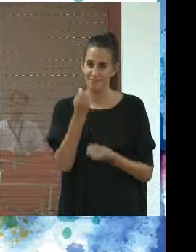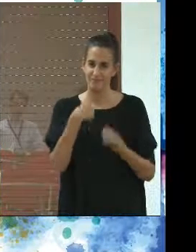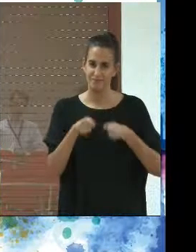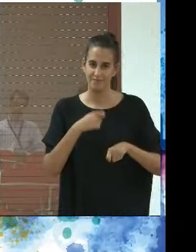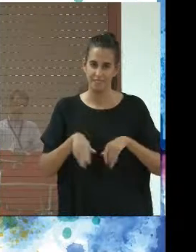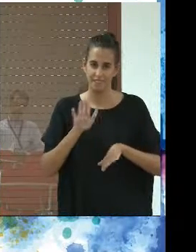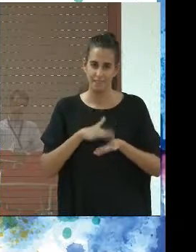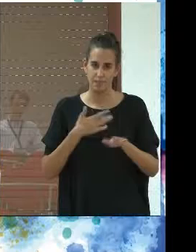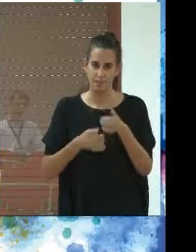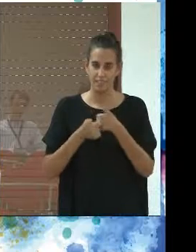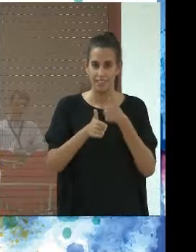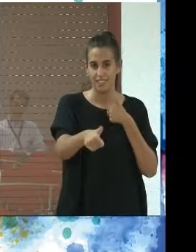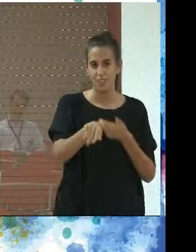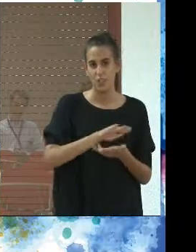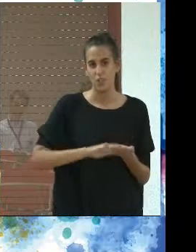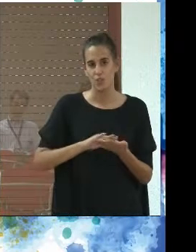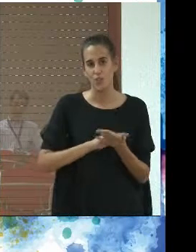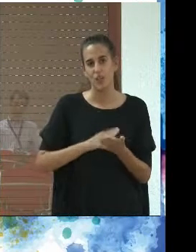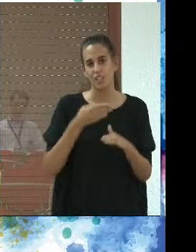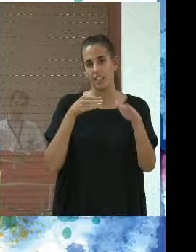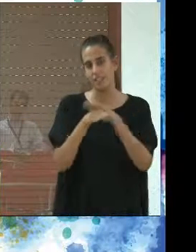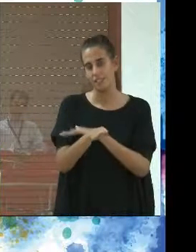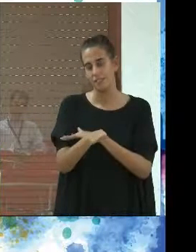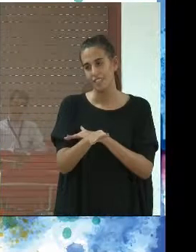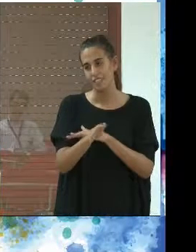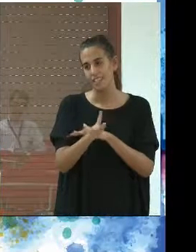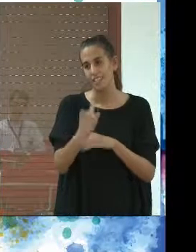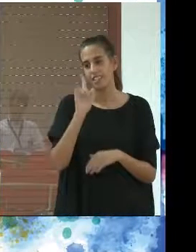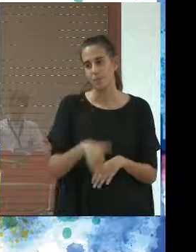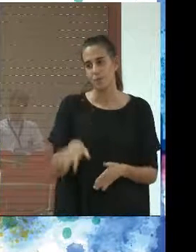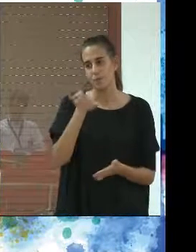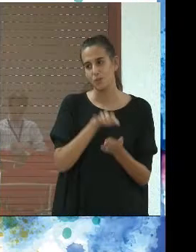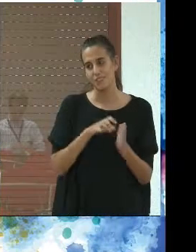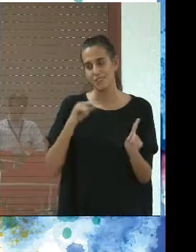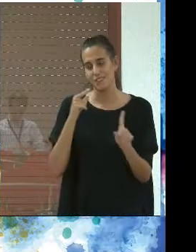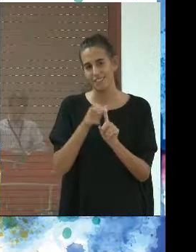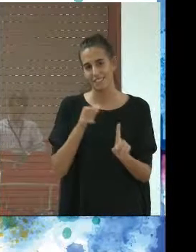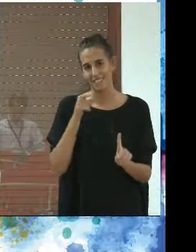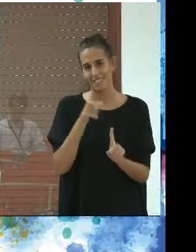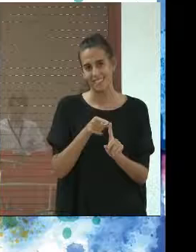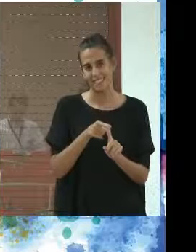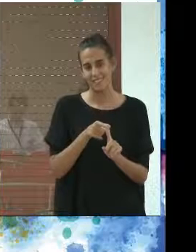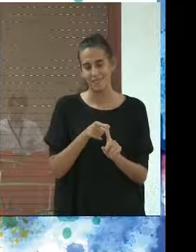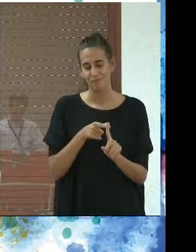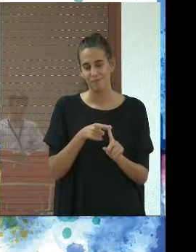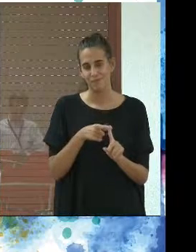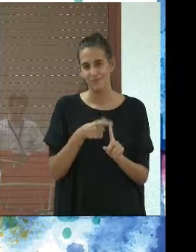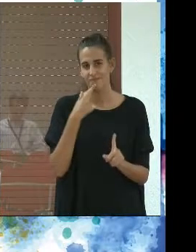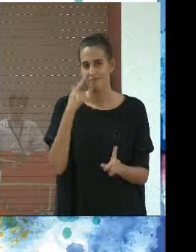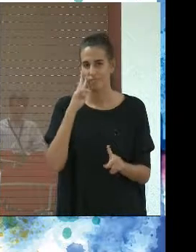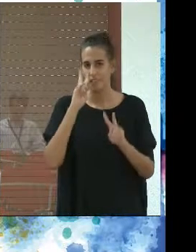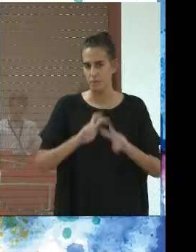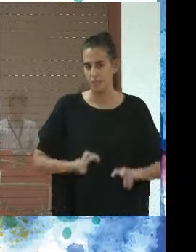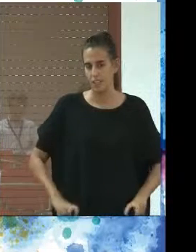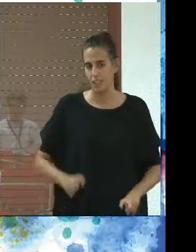Look at the products that are available in the market to anticipate with accessible solutions, and we're also reference